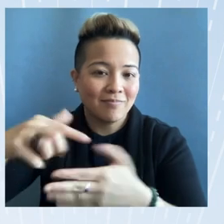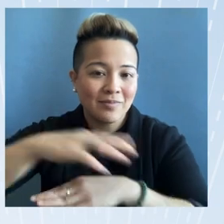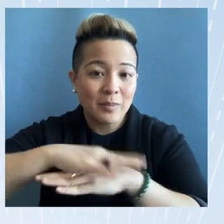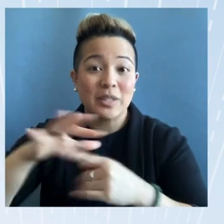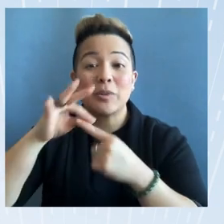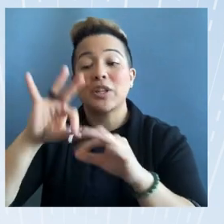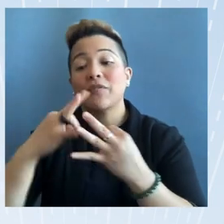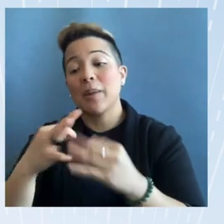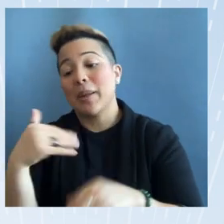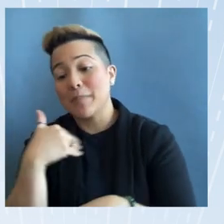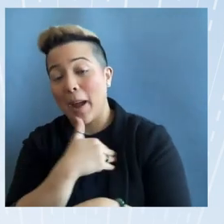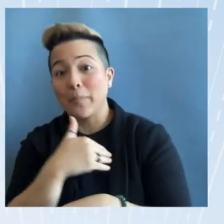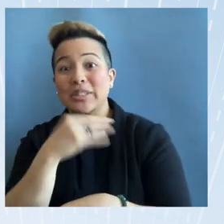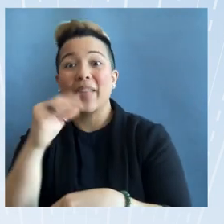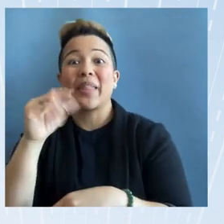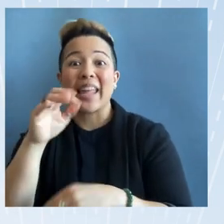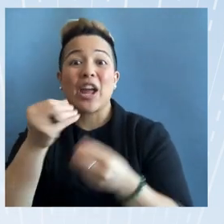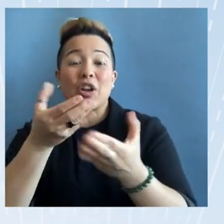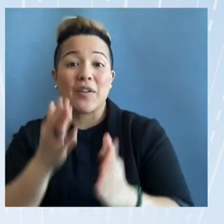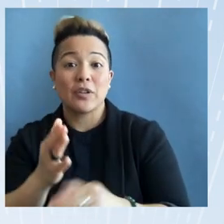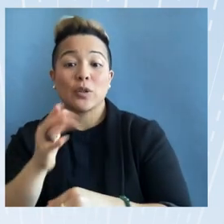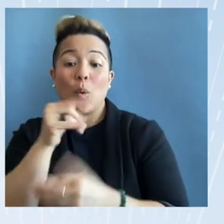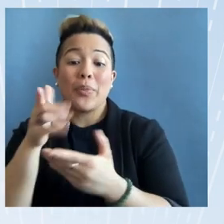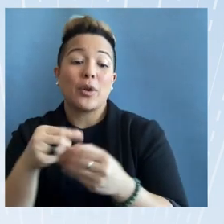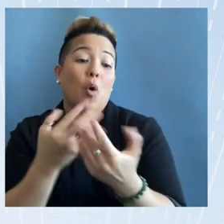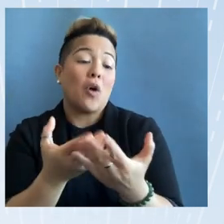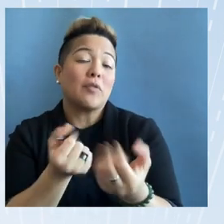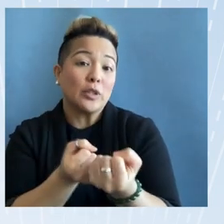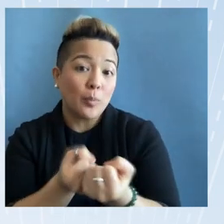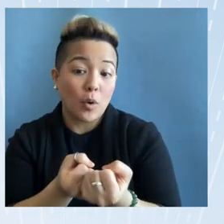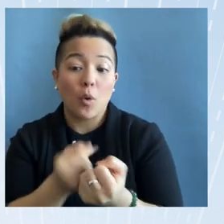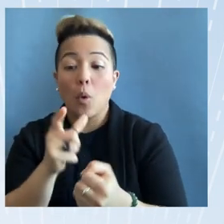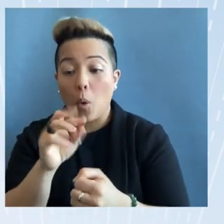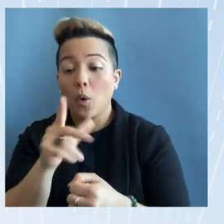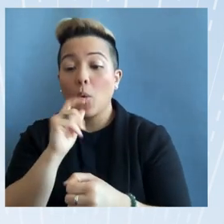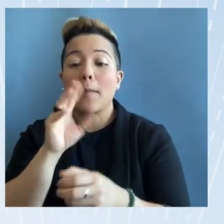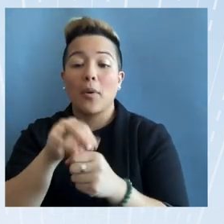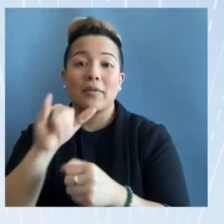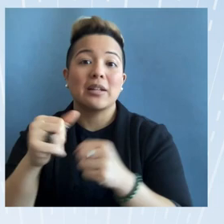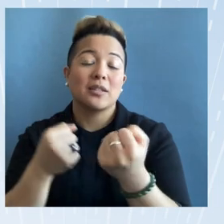and the caregivers who are there to offer support or part of that support system.